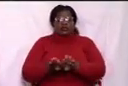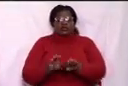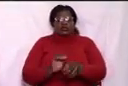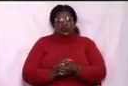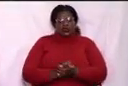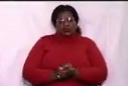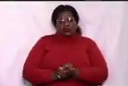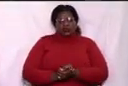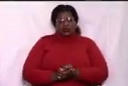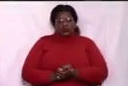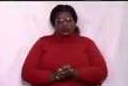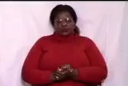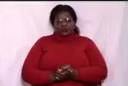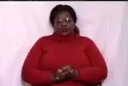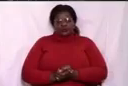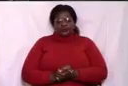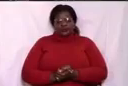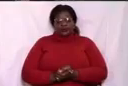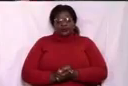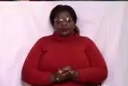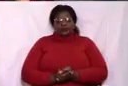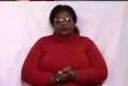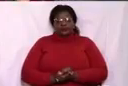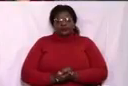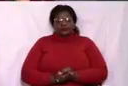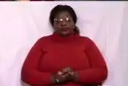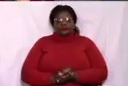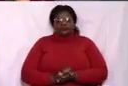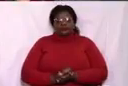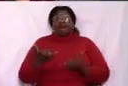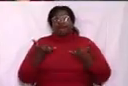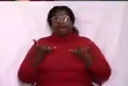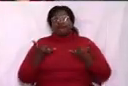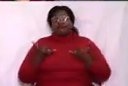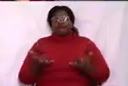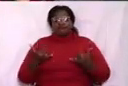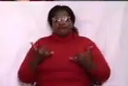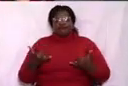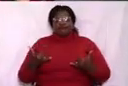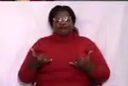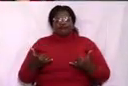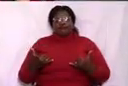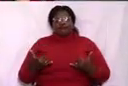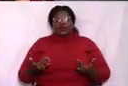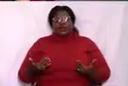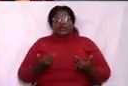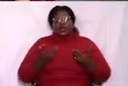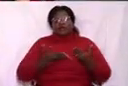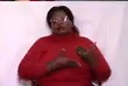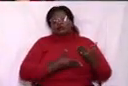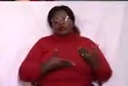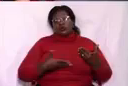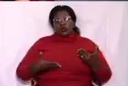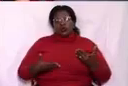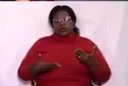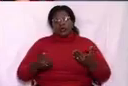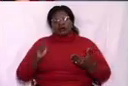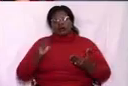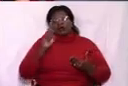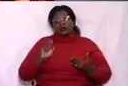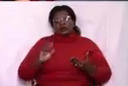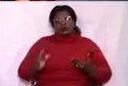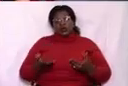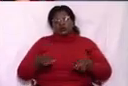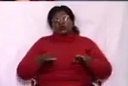a maker? Well, recently a young female called me asking me she wants to start a